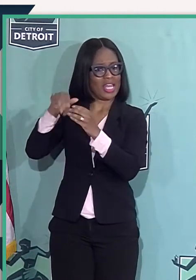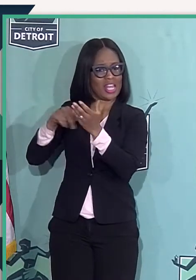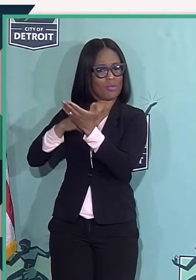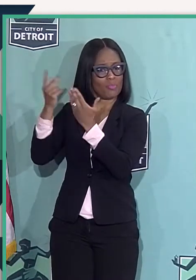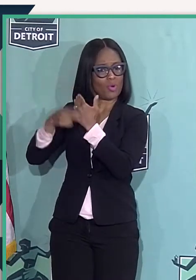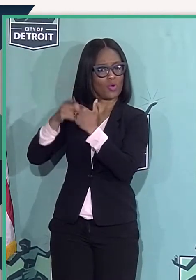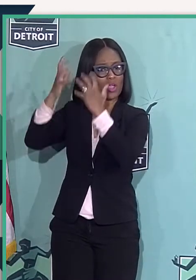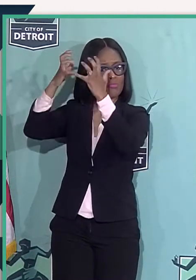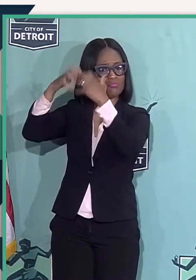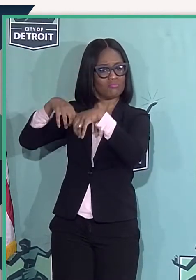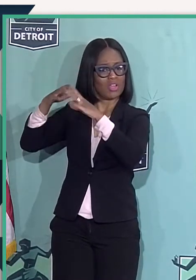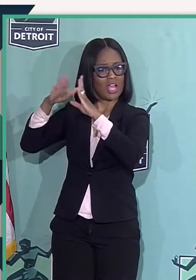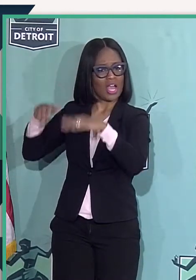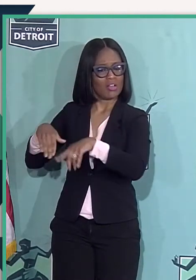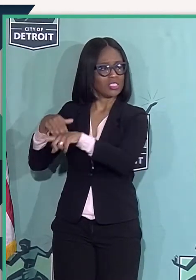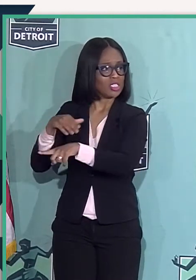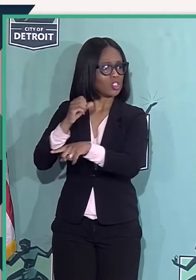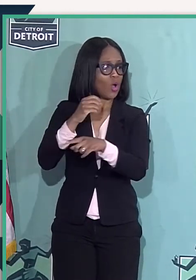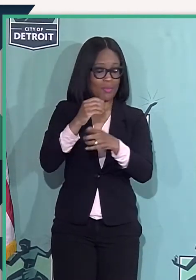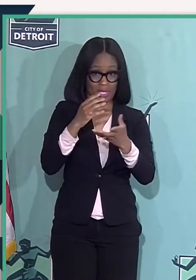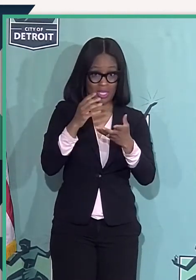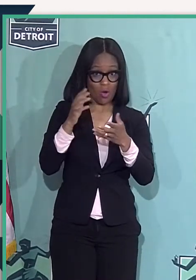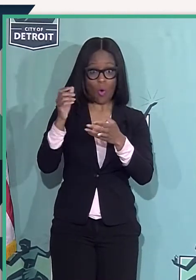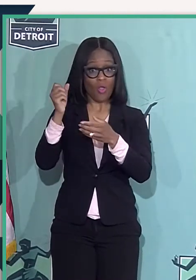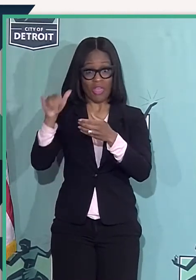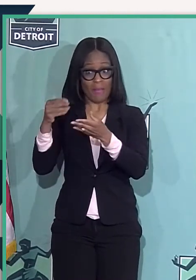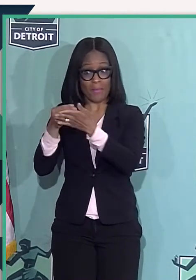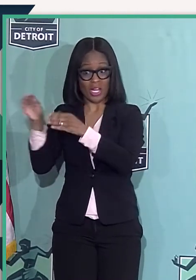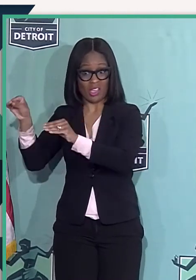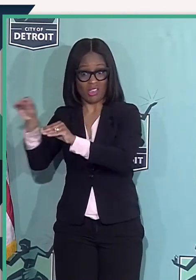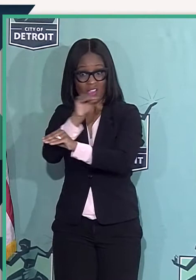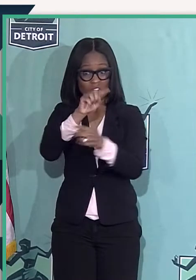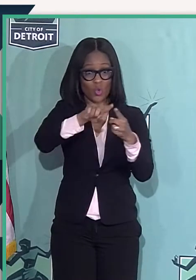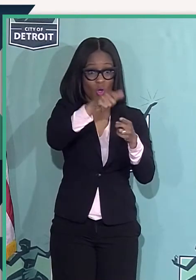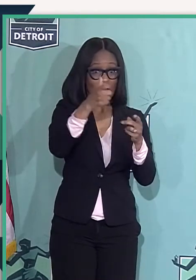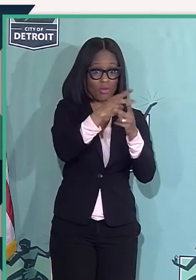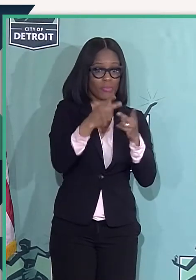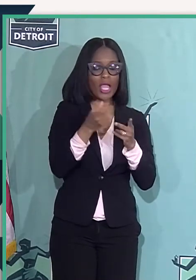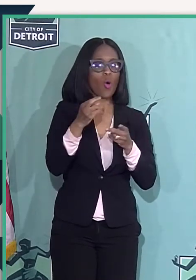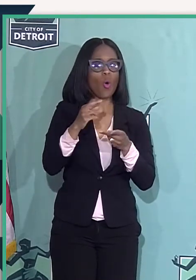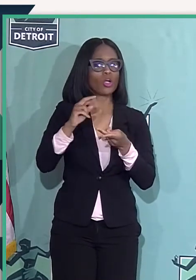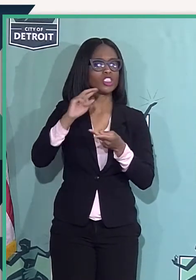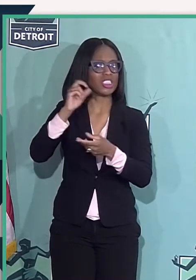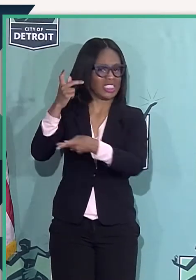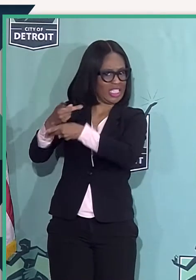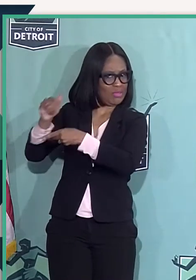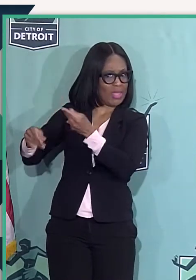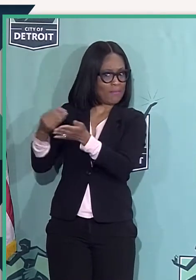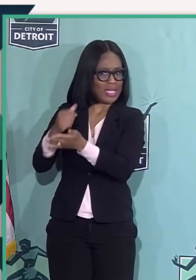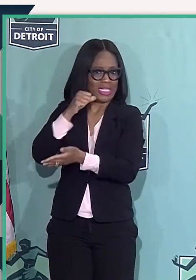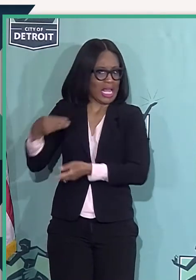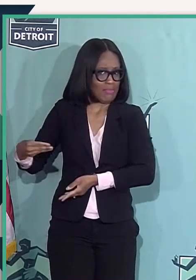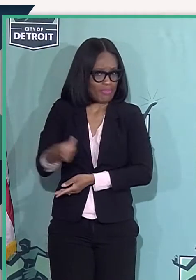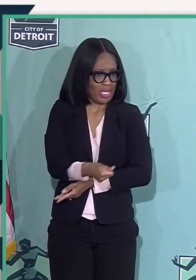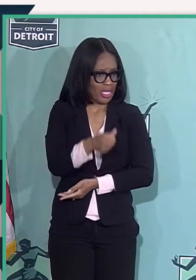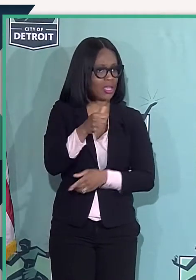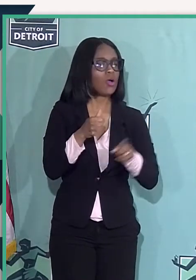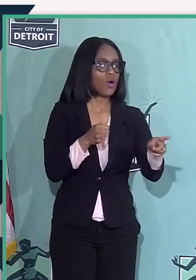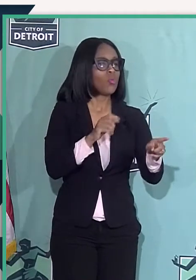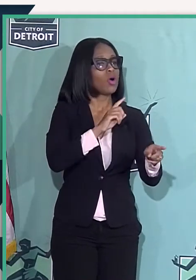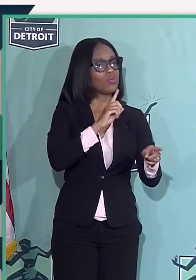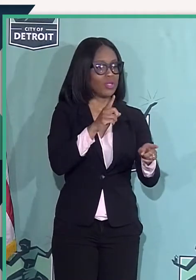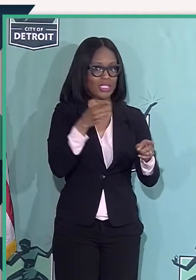that now will be, I assume, just repurposed for other things, or just flat out not spent at all? It'll be spent